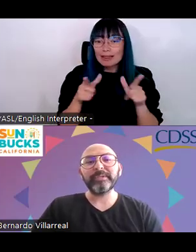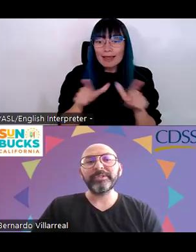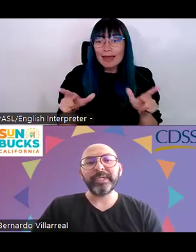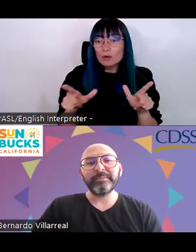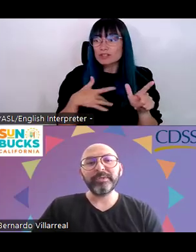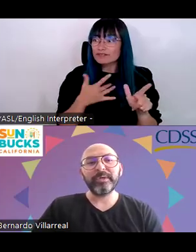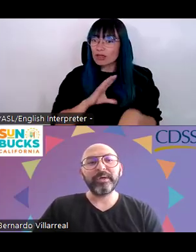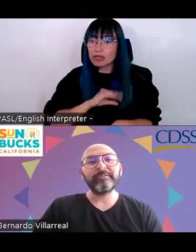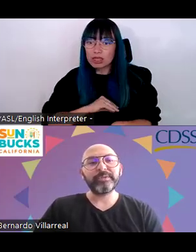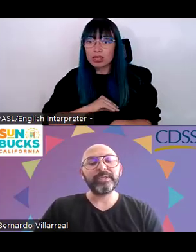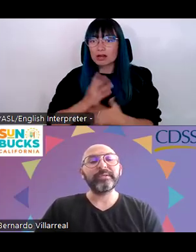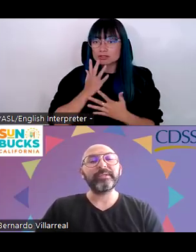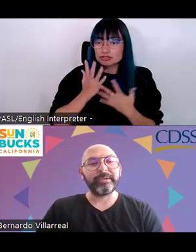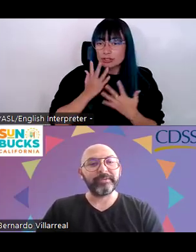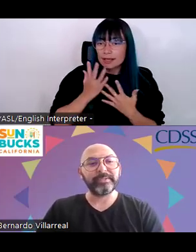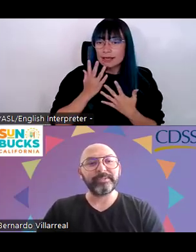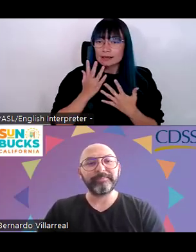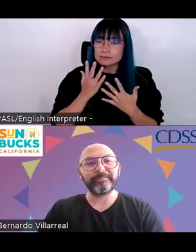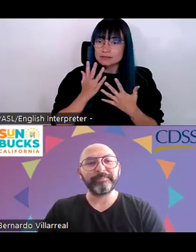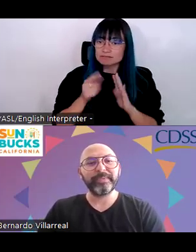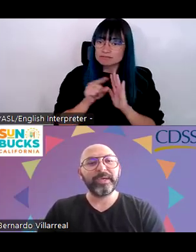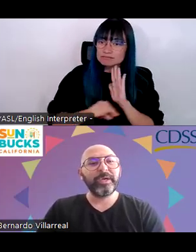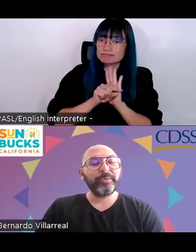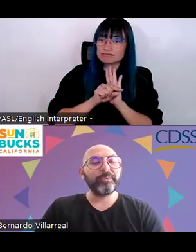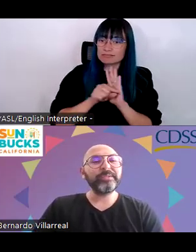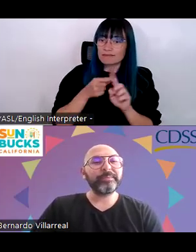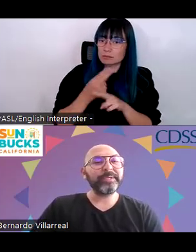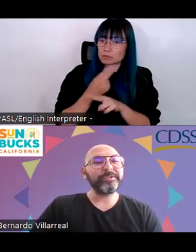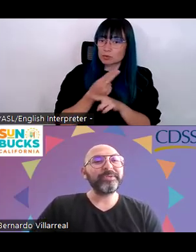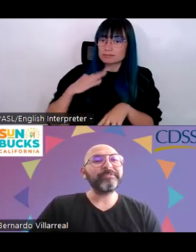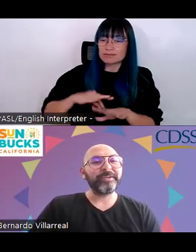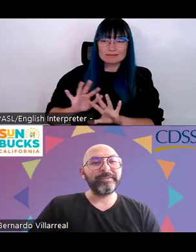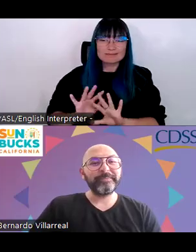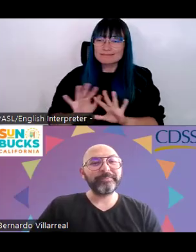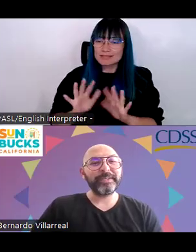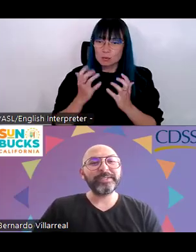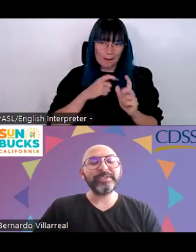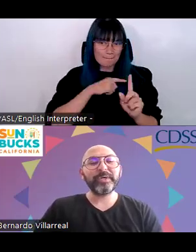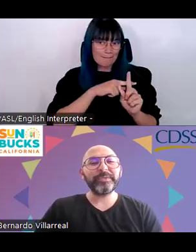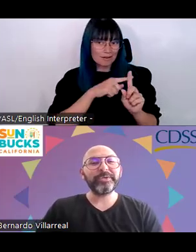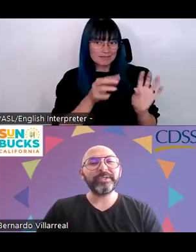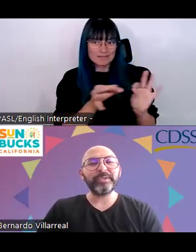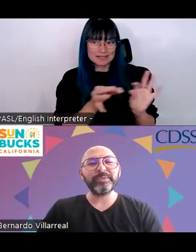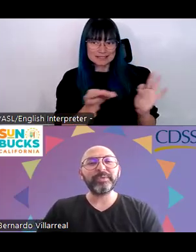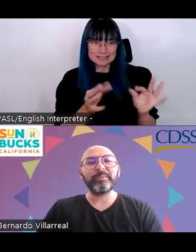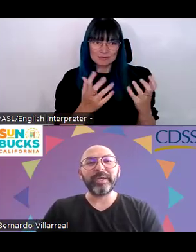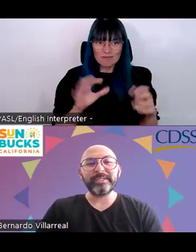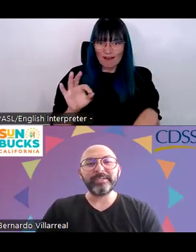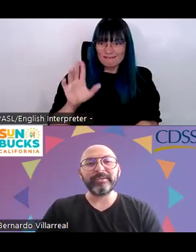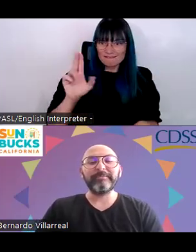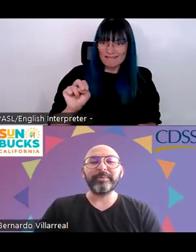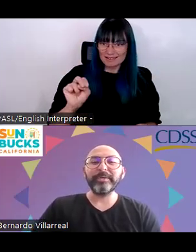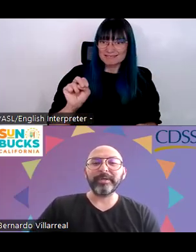make families feel ashamed of using the benefits. We want Sunbucks to be fun. This is why we try to